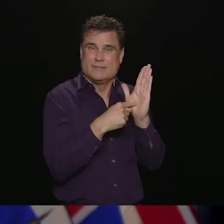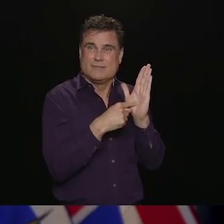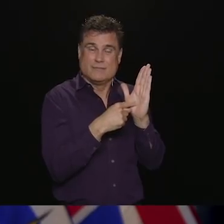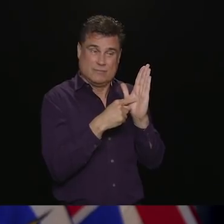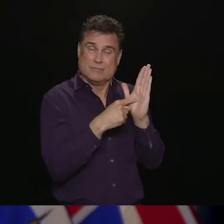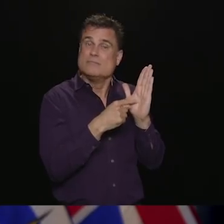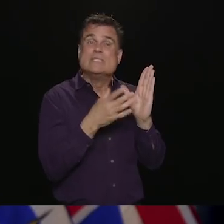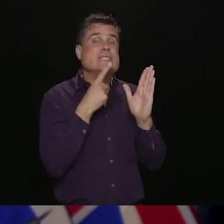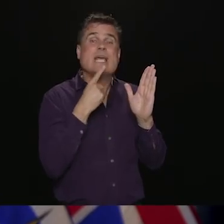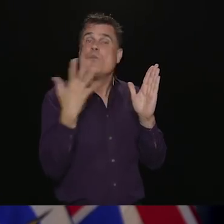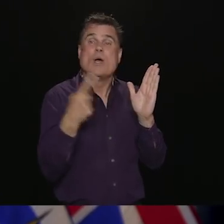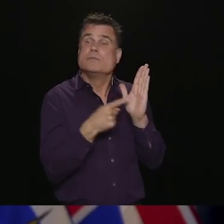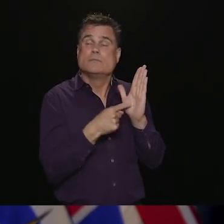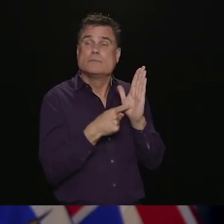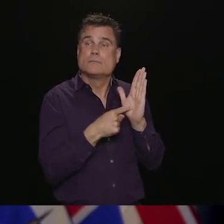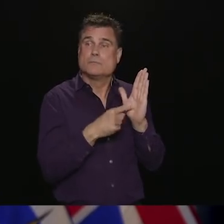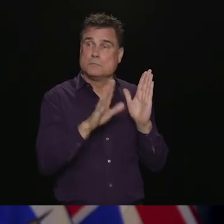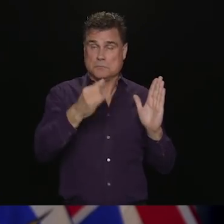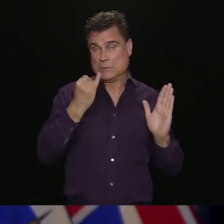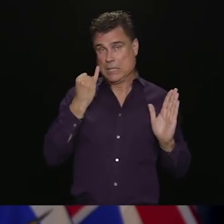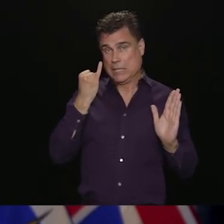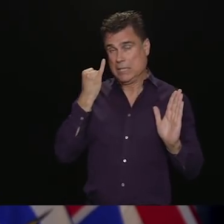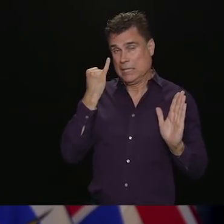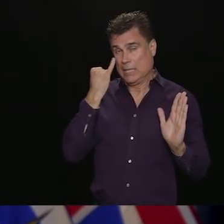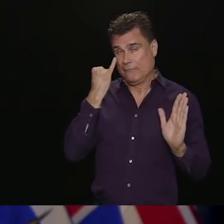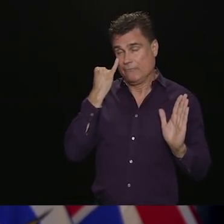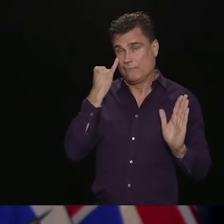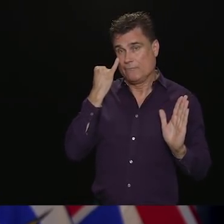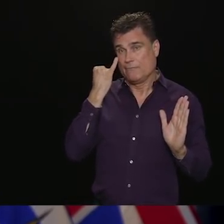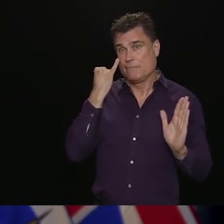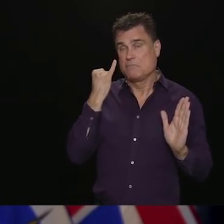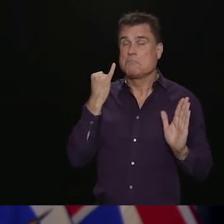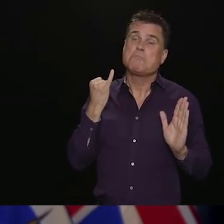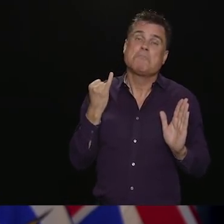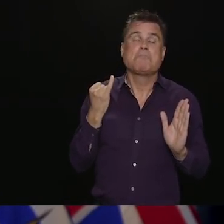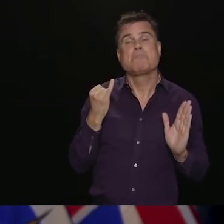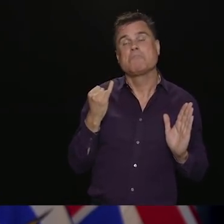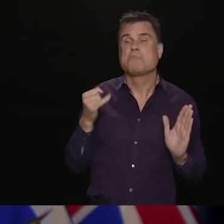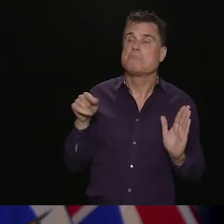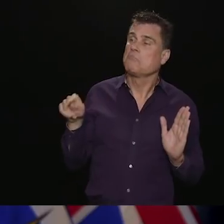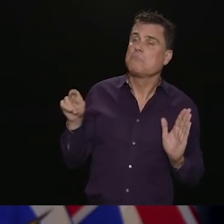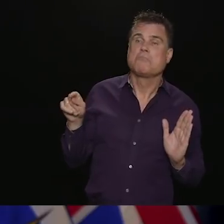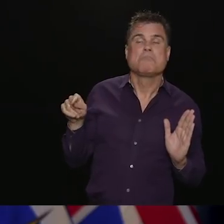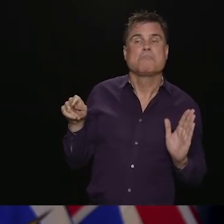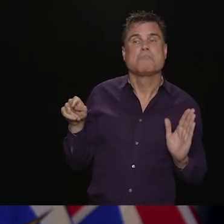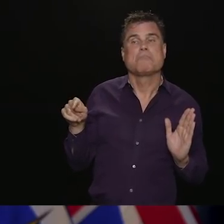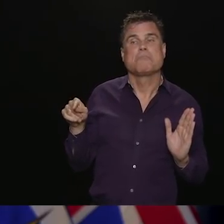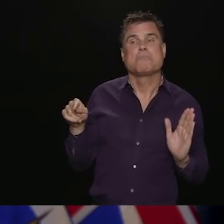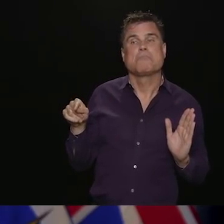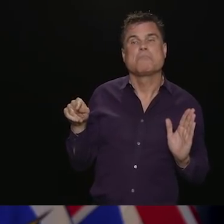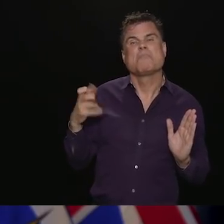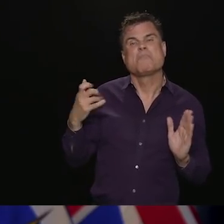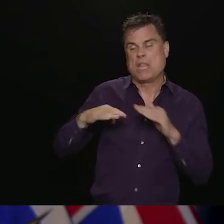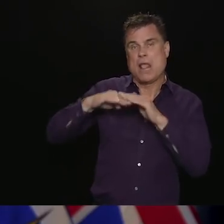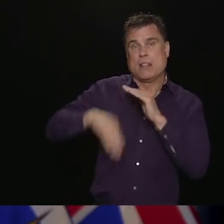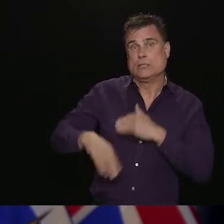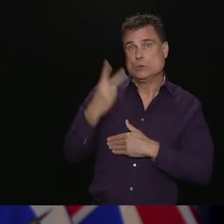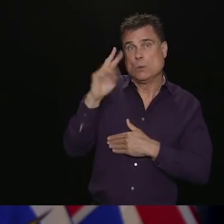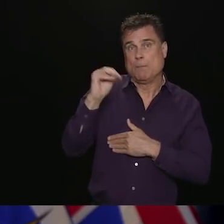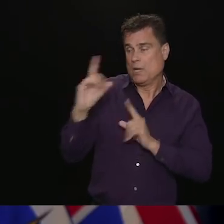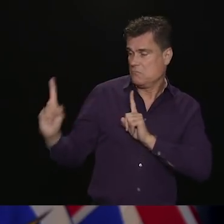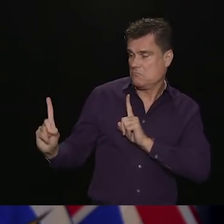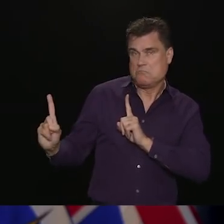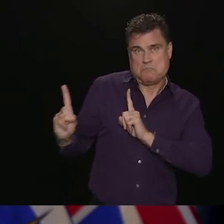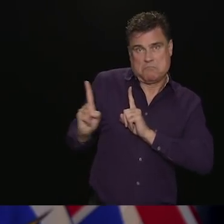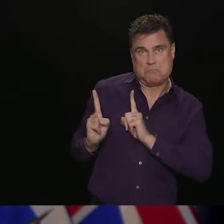also say that you need another layer of protection if you're within that period, within that space as well. And that's where